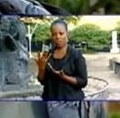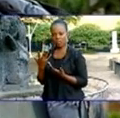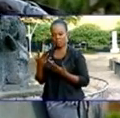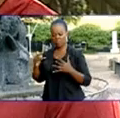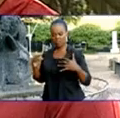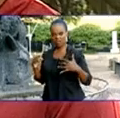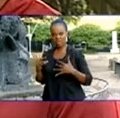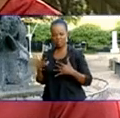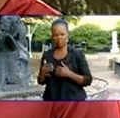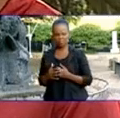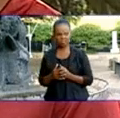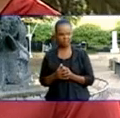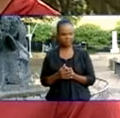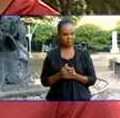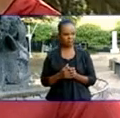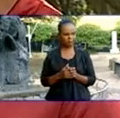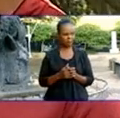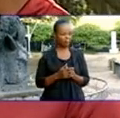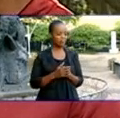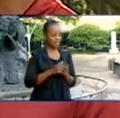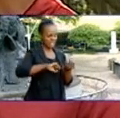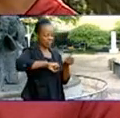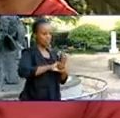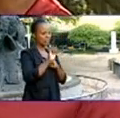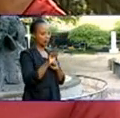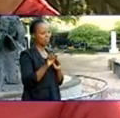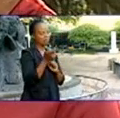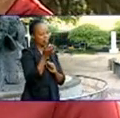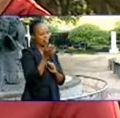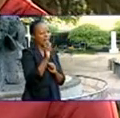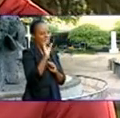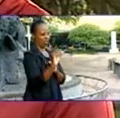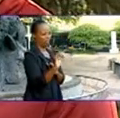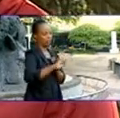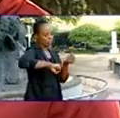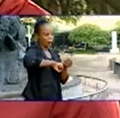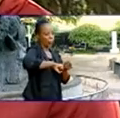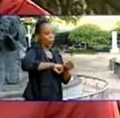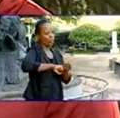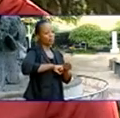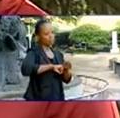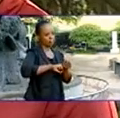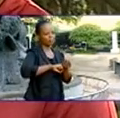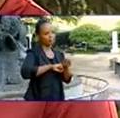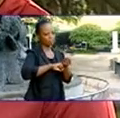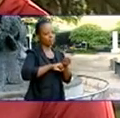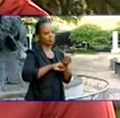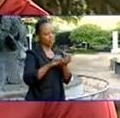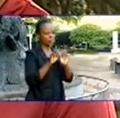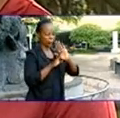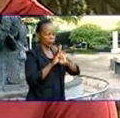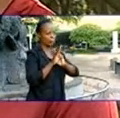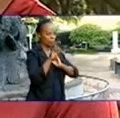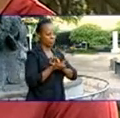you? Though the support isn't adequate, but there is support, of which somehow improvement is